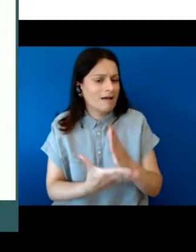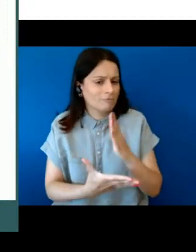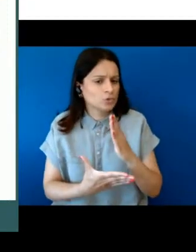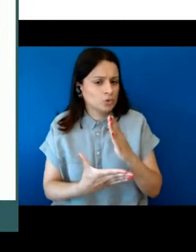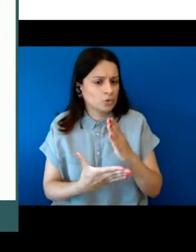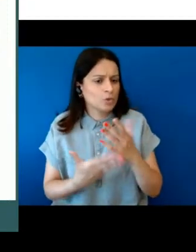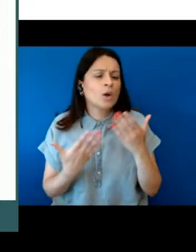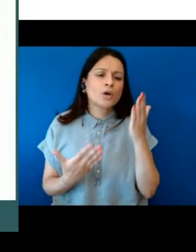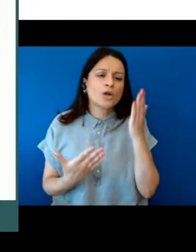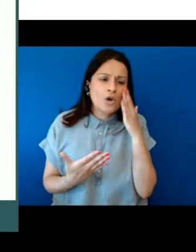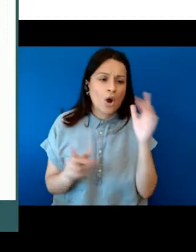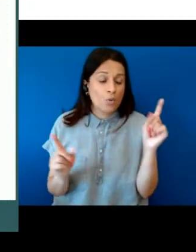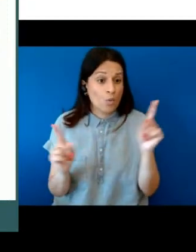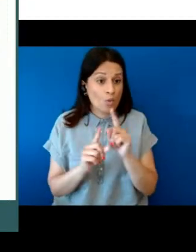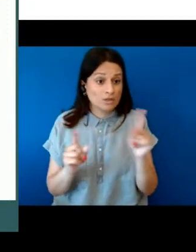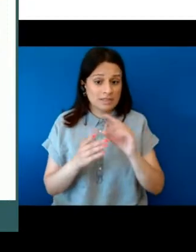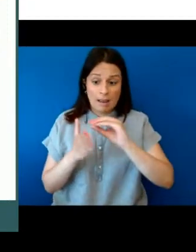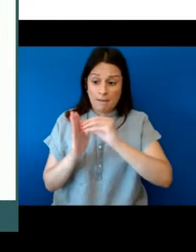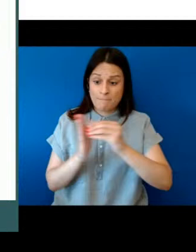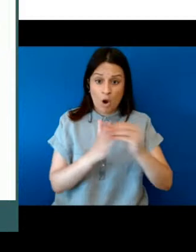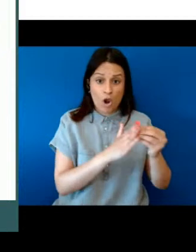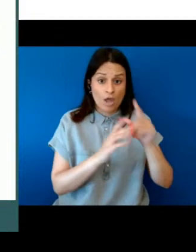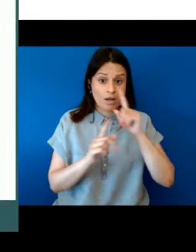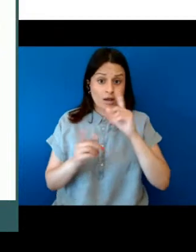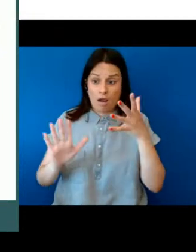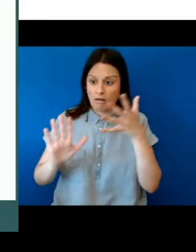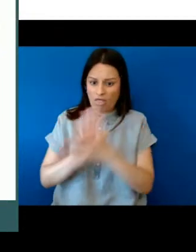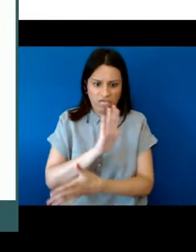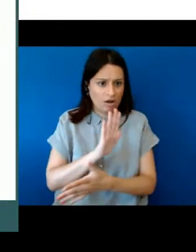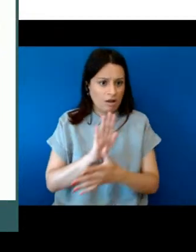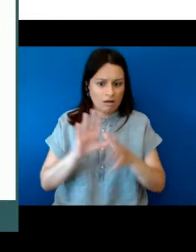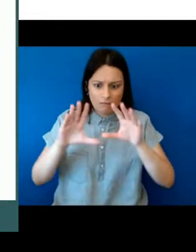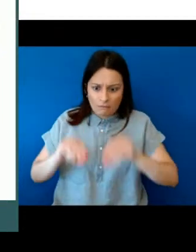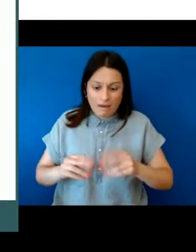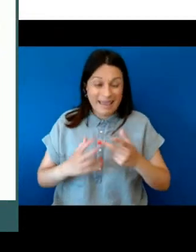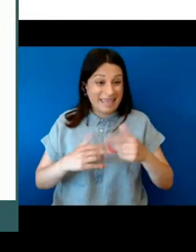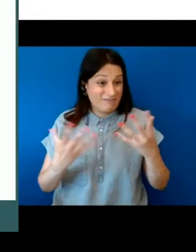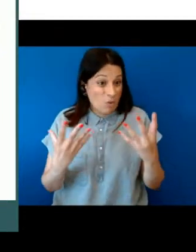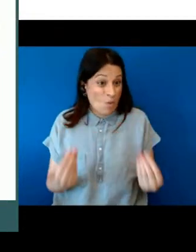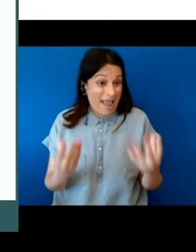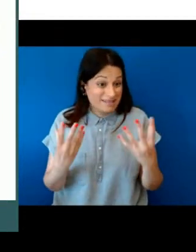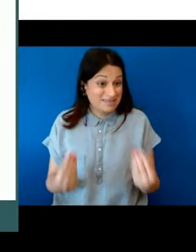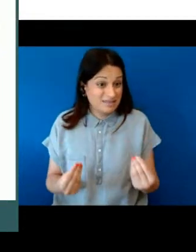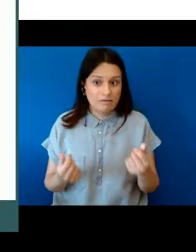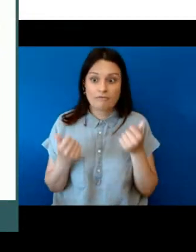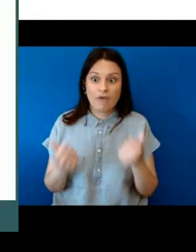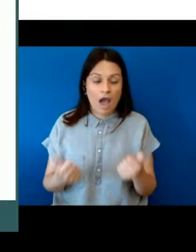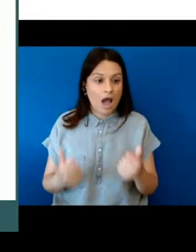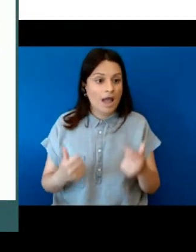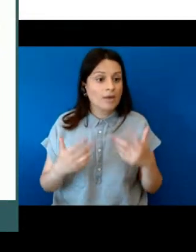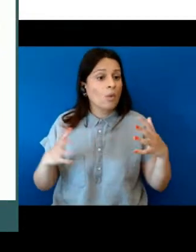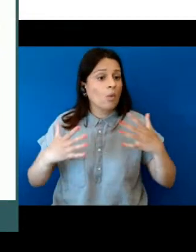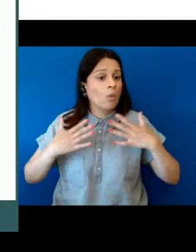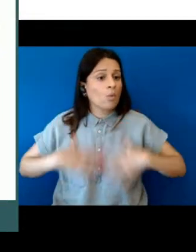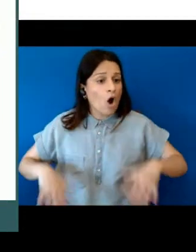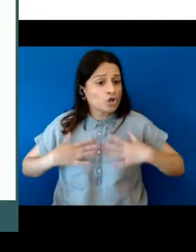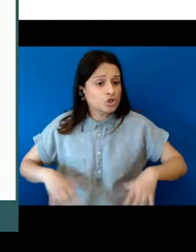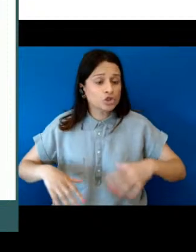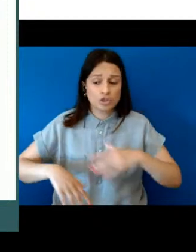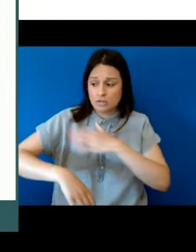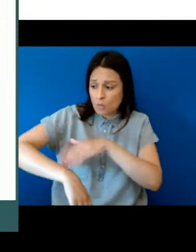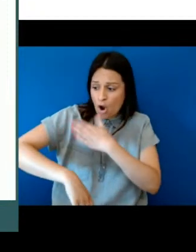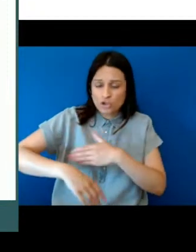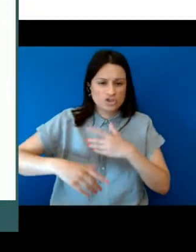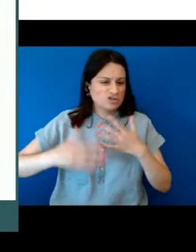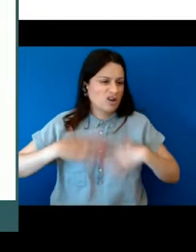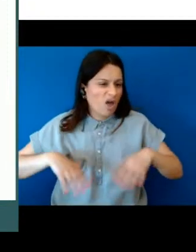is indestructible unless wet, so more frequent showers or washing out of the nose and the face